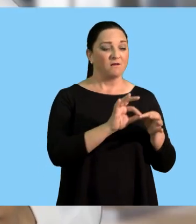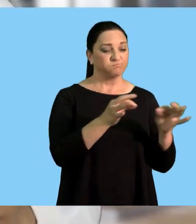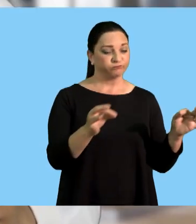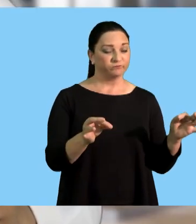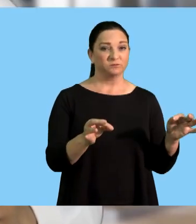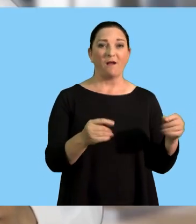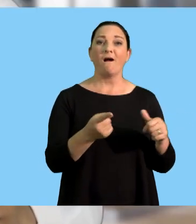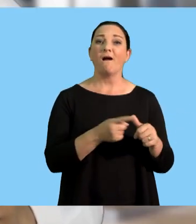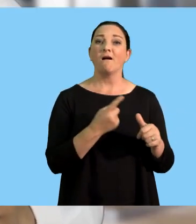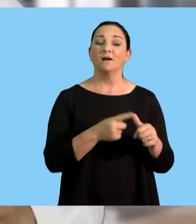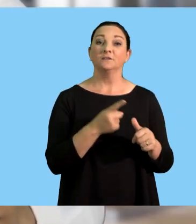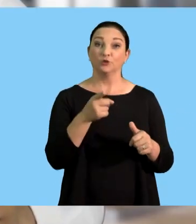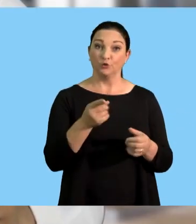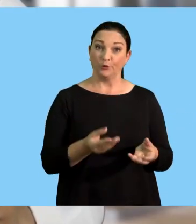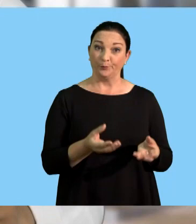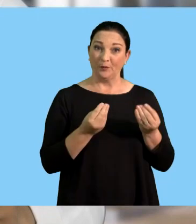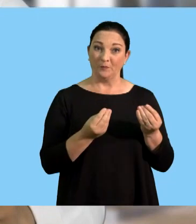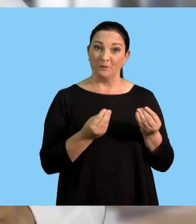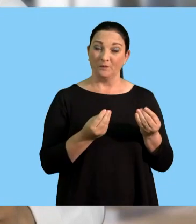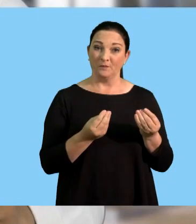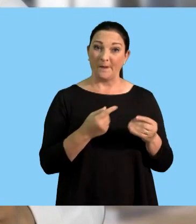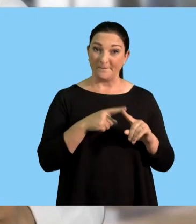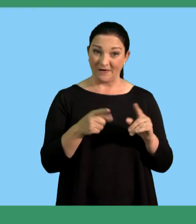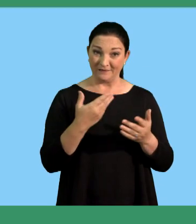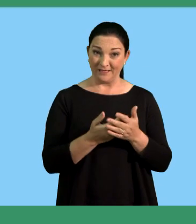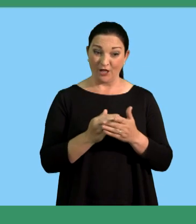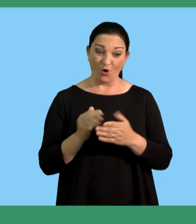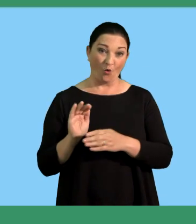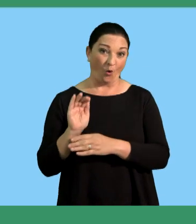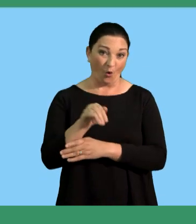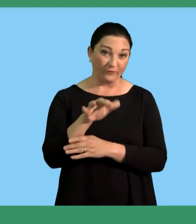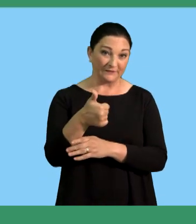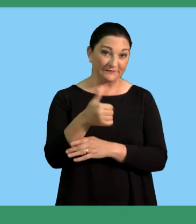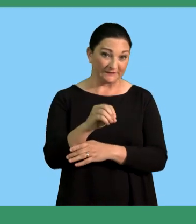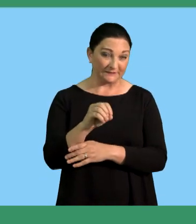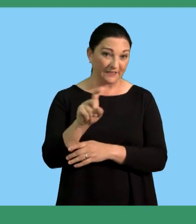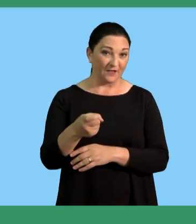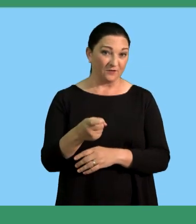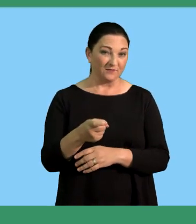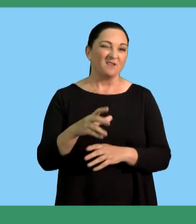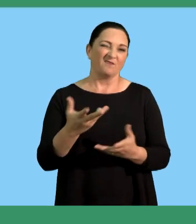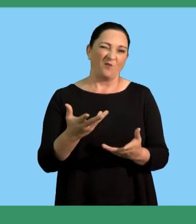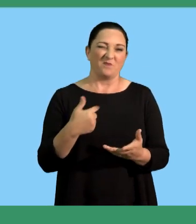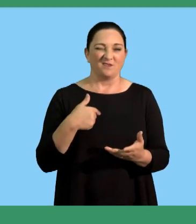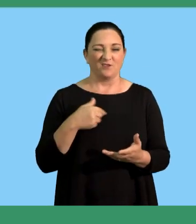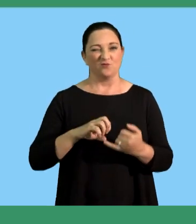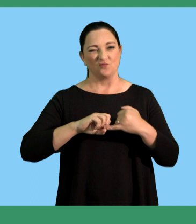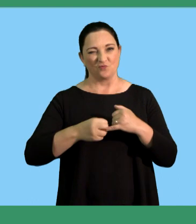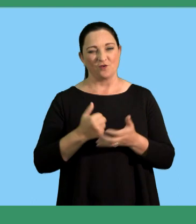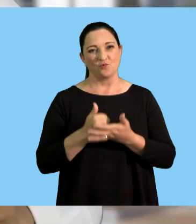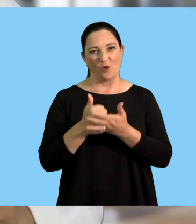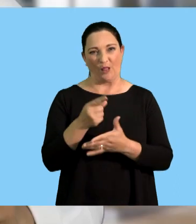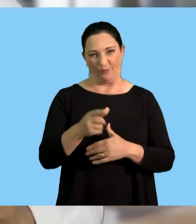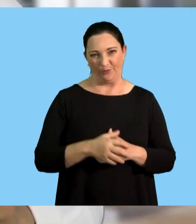get, you should know that the answer should not exceed the 60,000. That is my tip for you, especially when